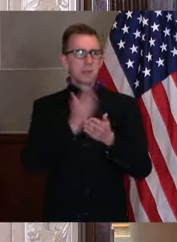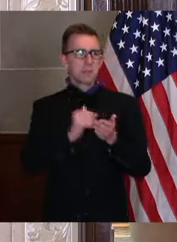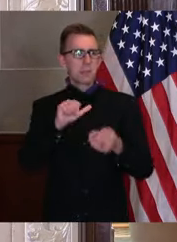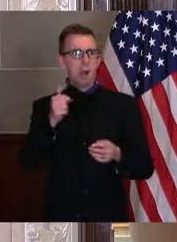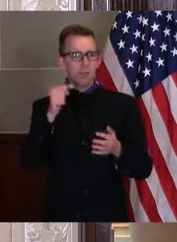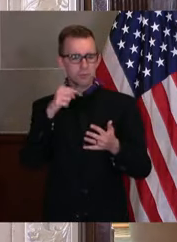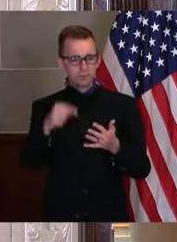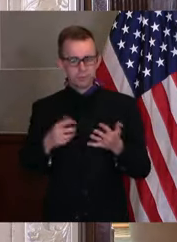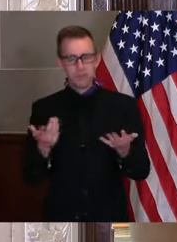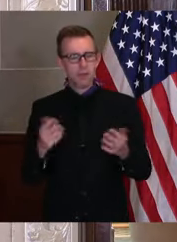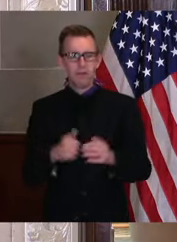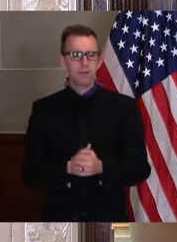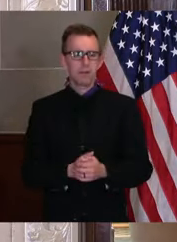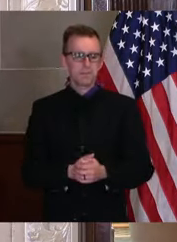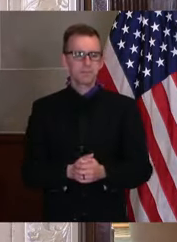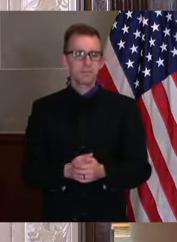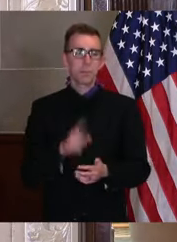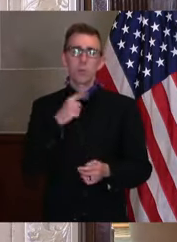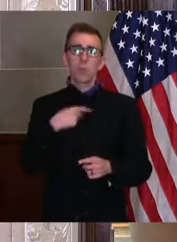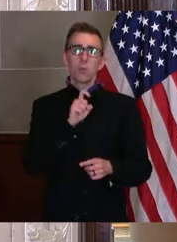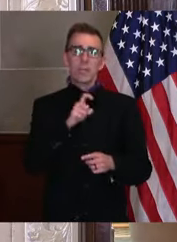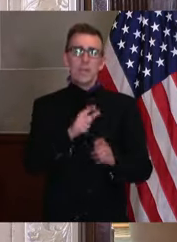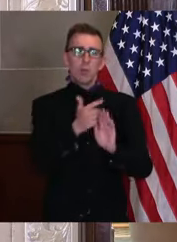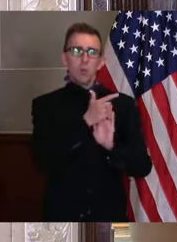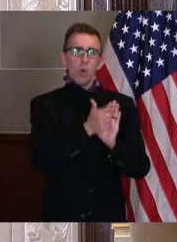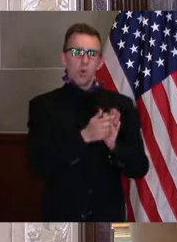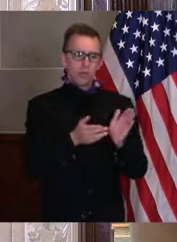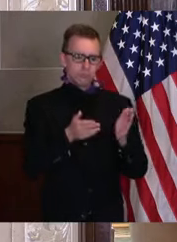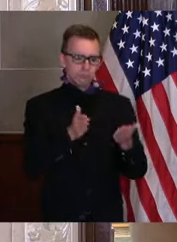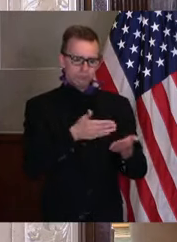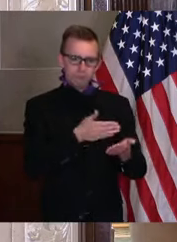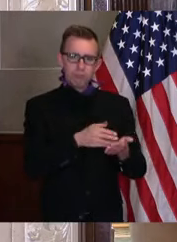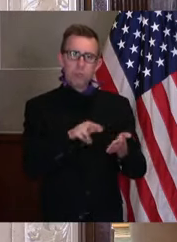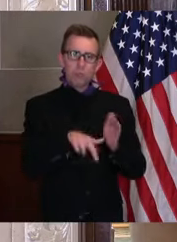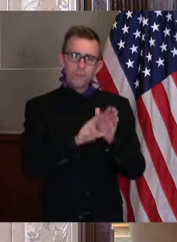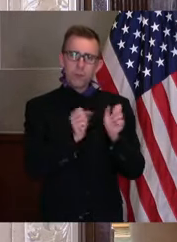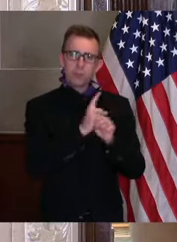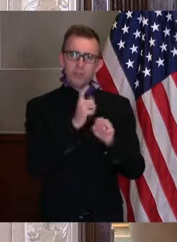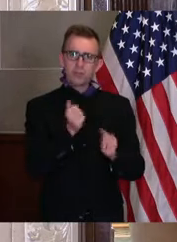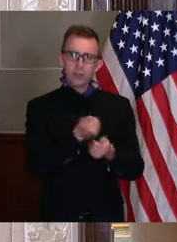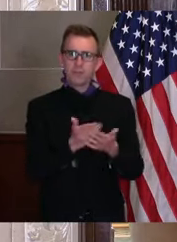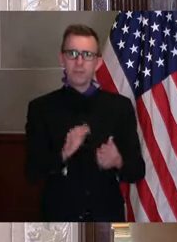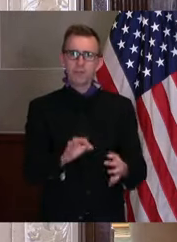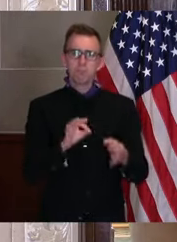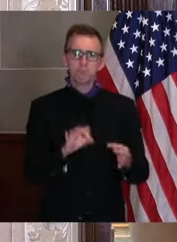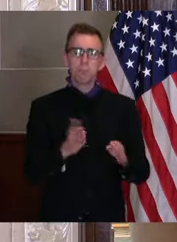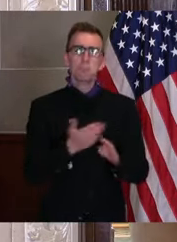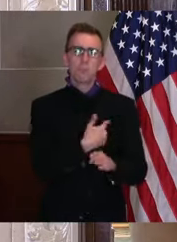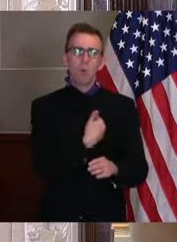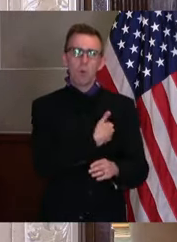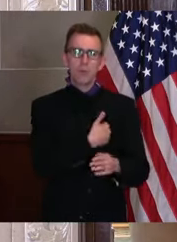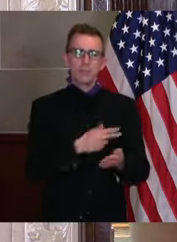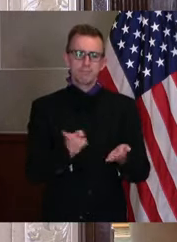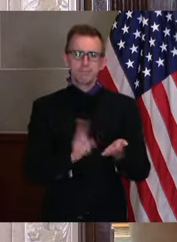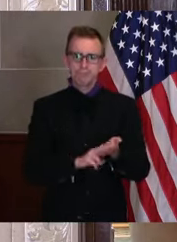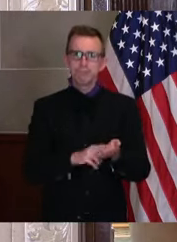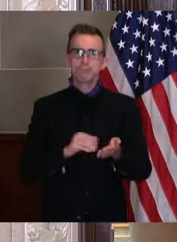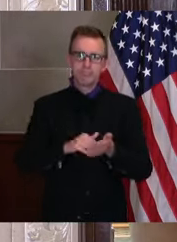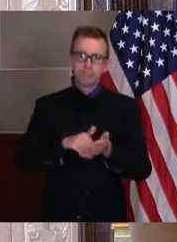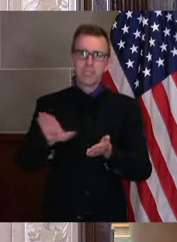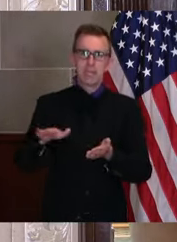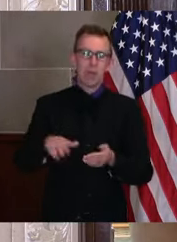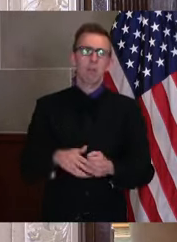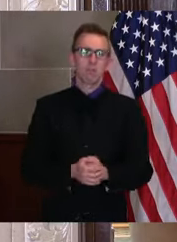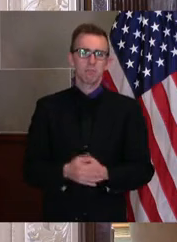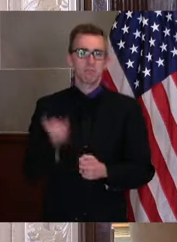in there, but again, we need general counsel to go through it and just make sure everything's all right, that we can get it out and sign it. We feel like